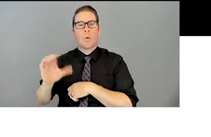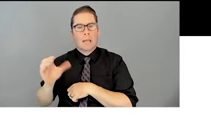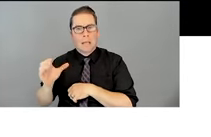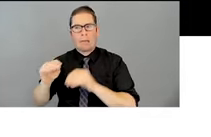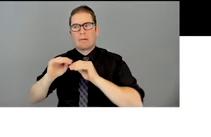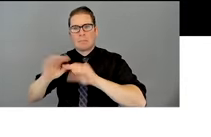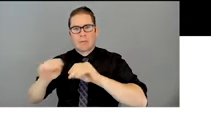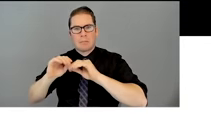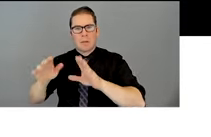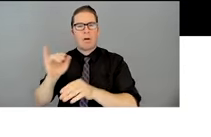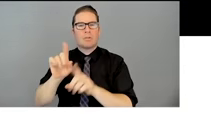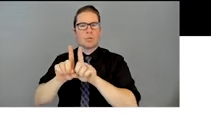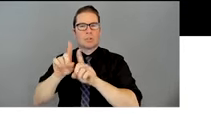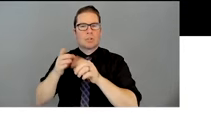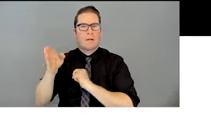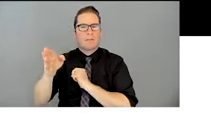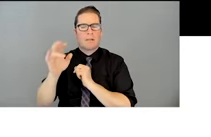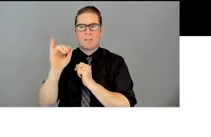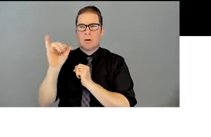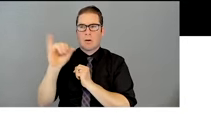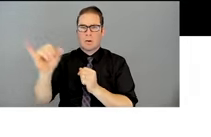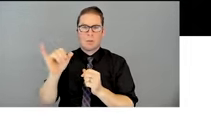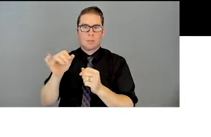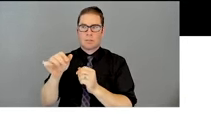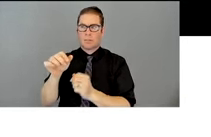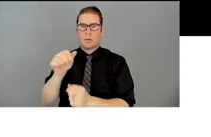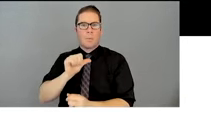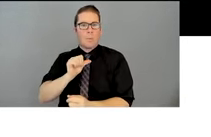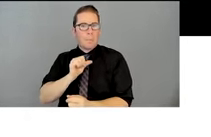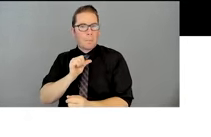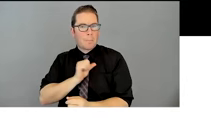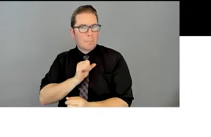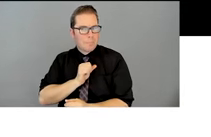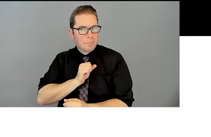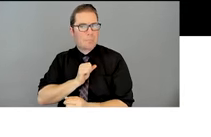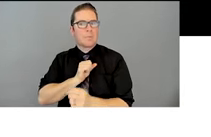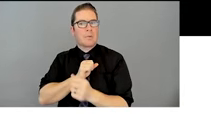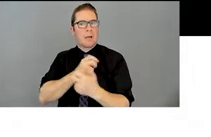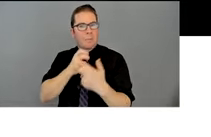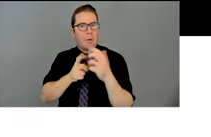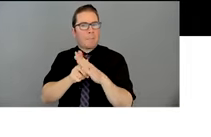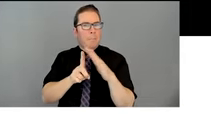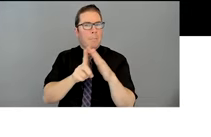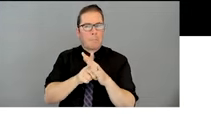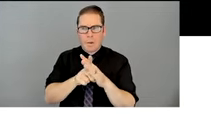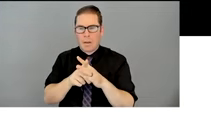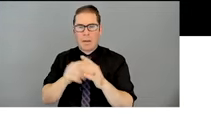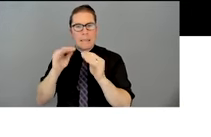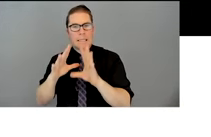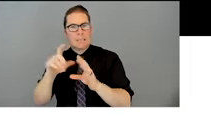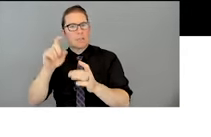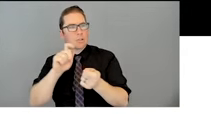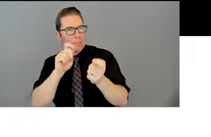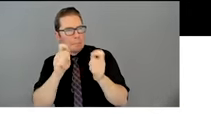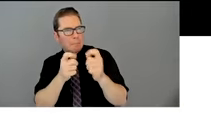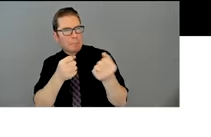accommodating personal issues so the students who are willing to do their work can get credit for it. Yeah,